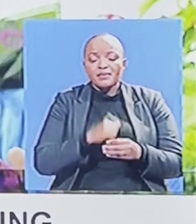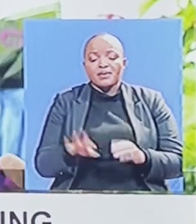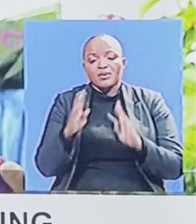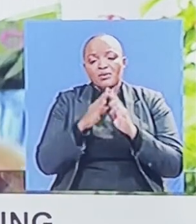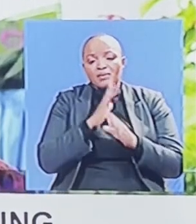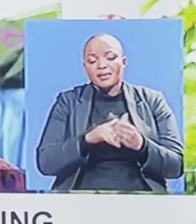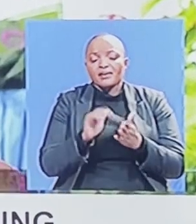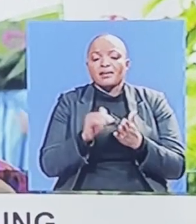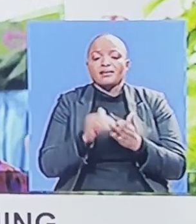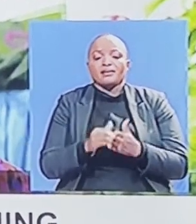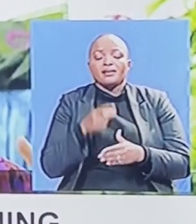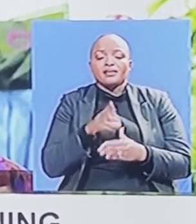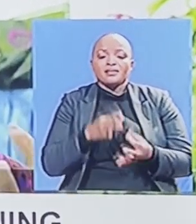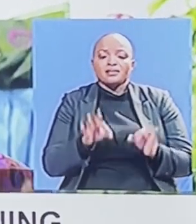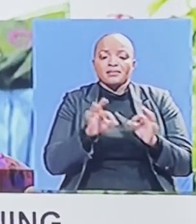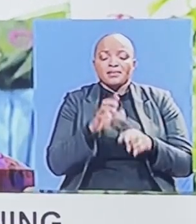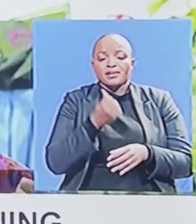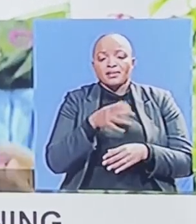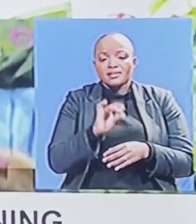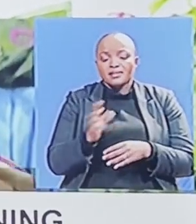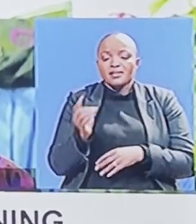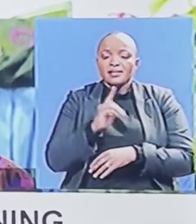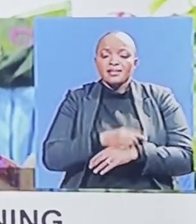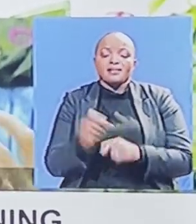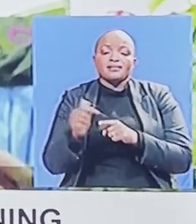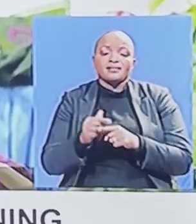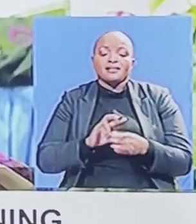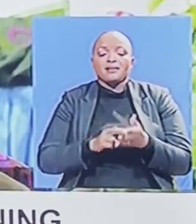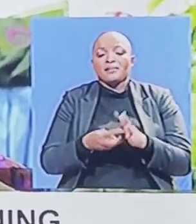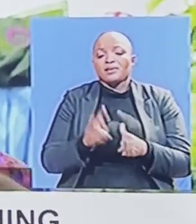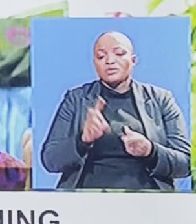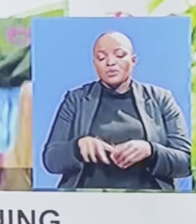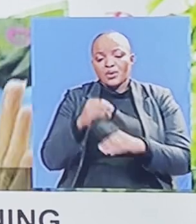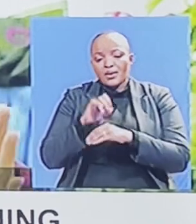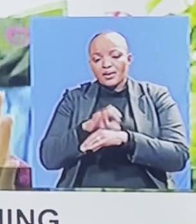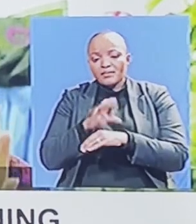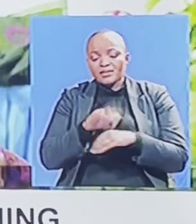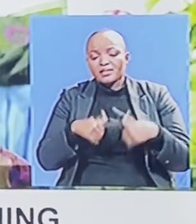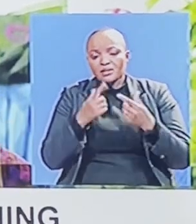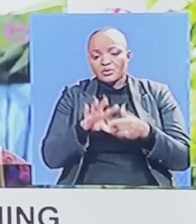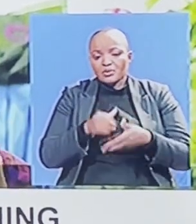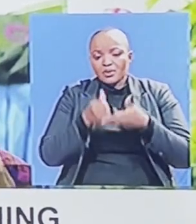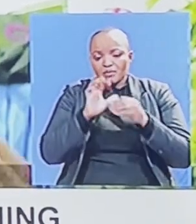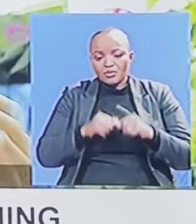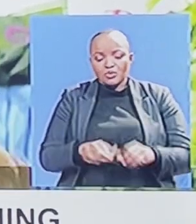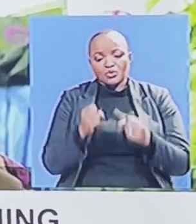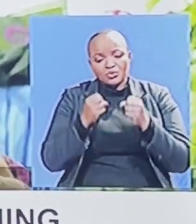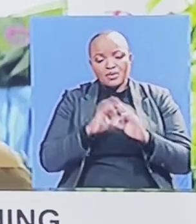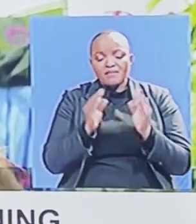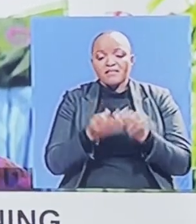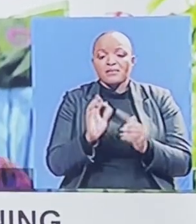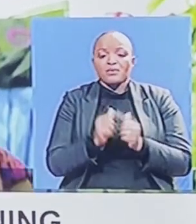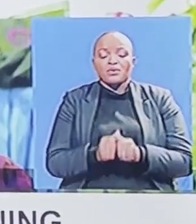the fruit. And so this is an 18-day training meant to give practical advice on how to help strengthen our families with the